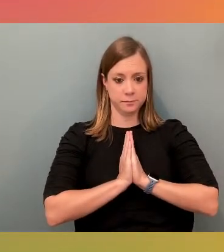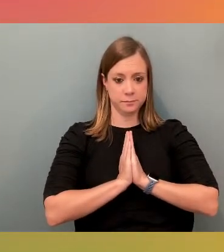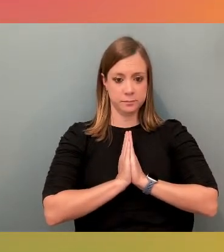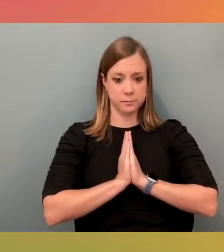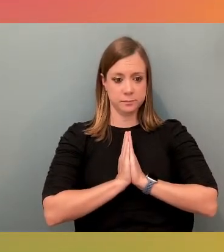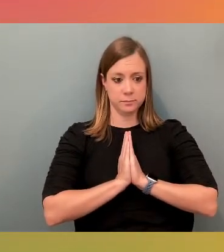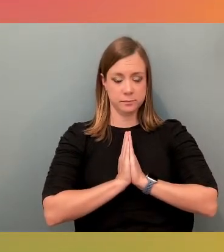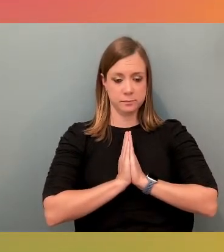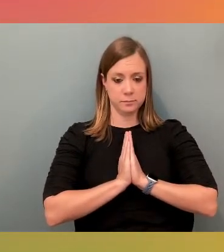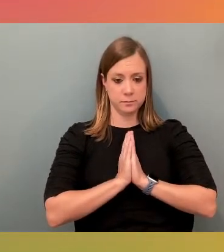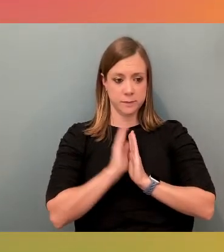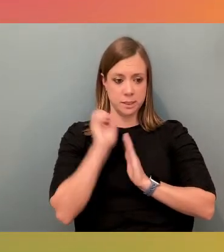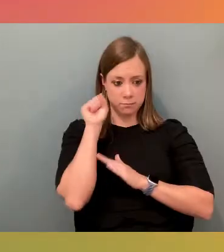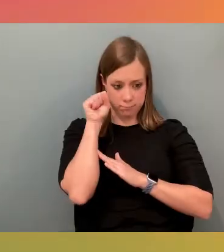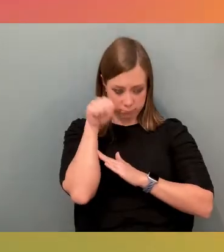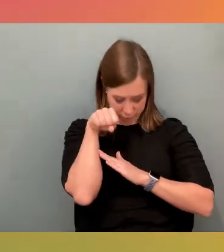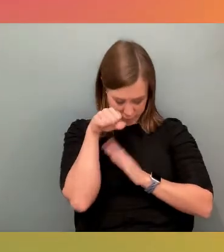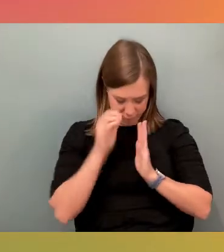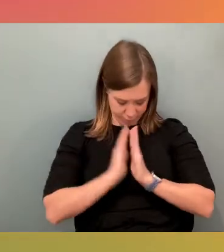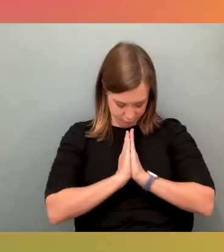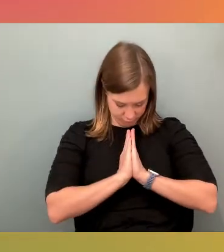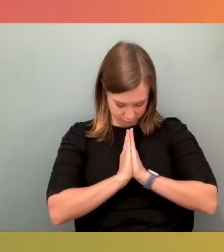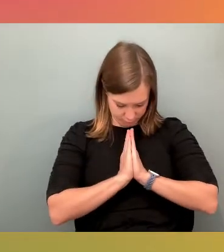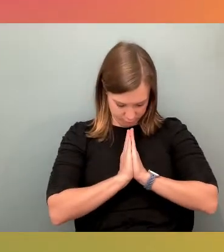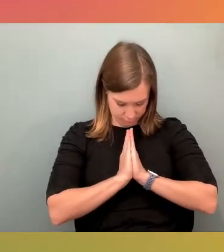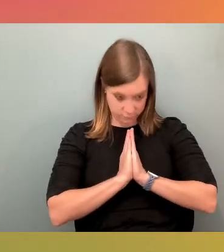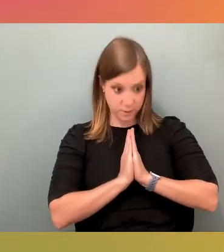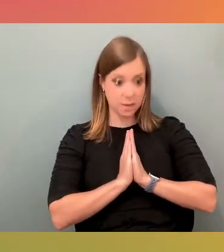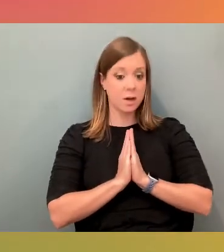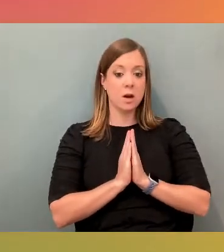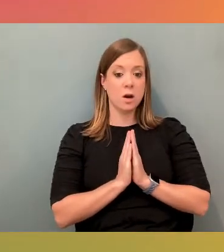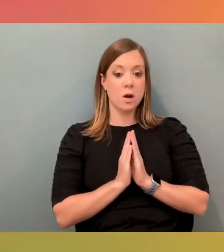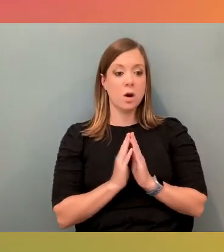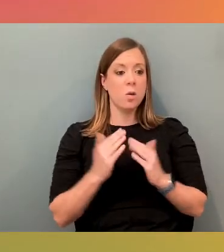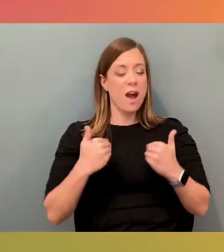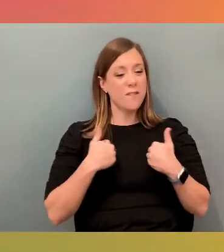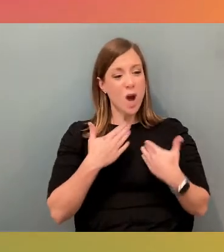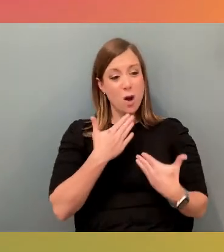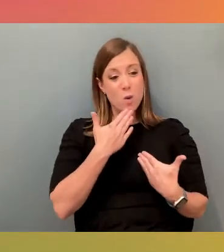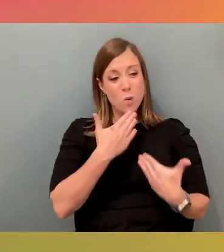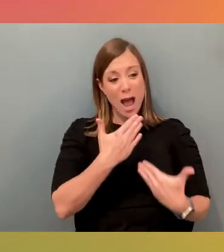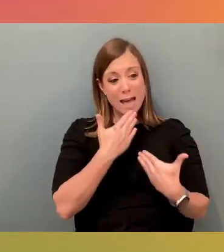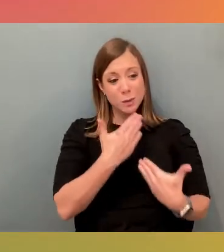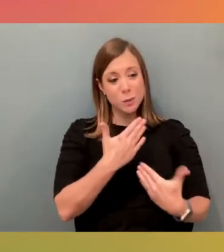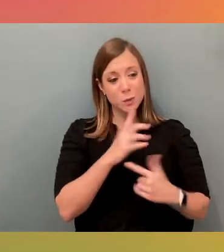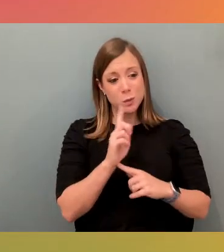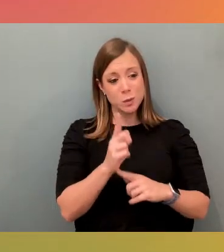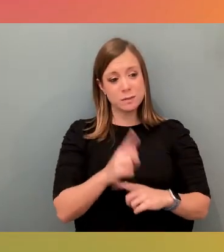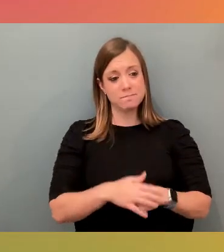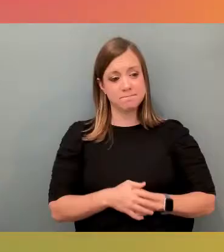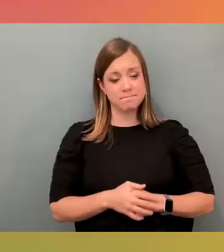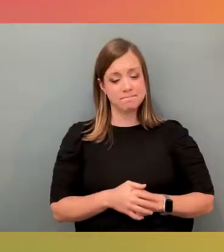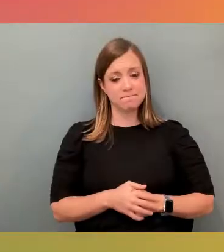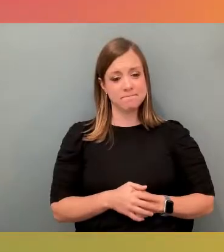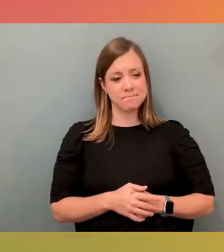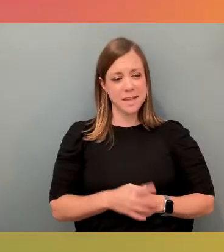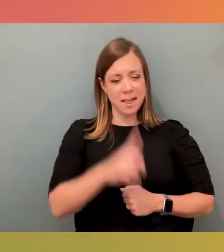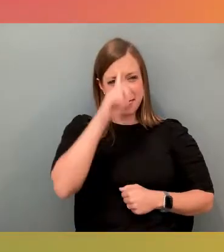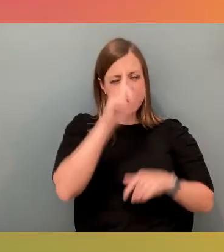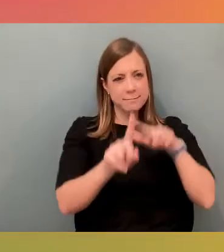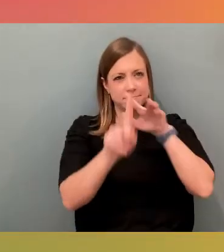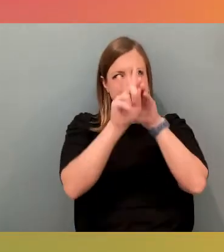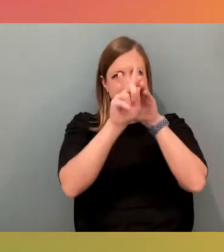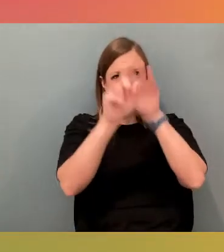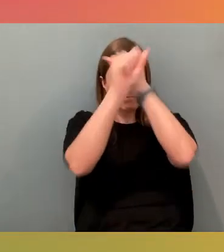Just tucking your chin for a moment as we end our practice on a note of gratitude. Just think of one thing that brings